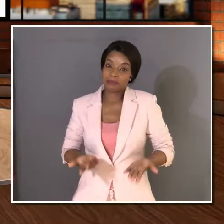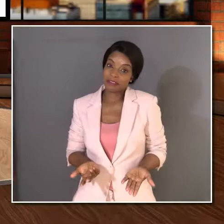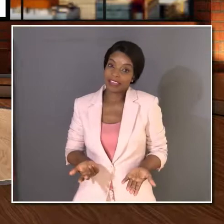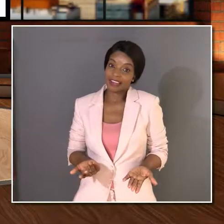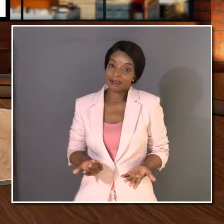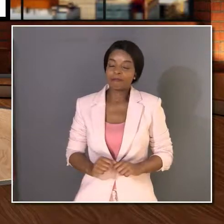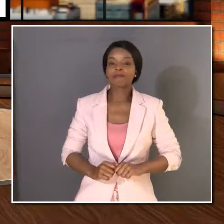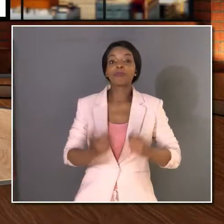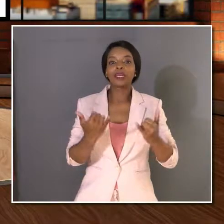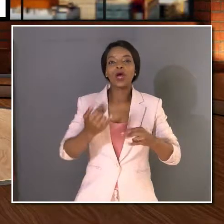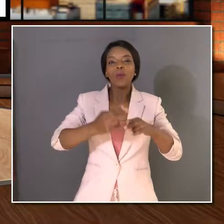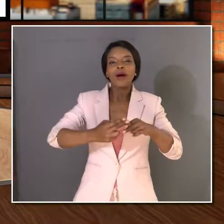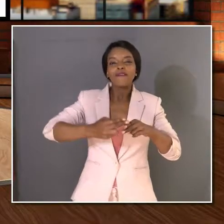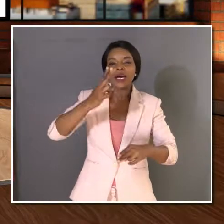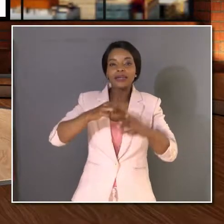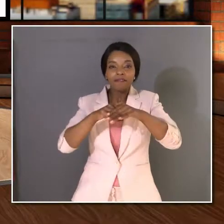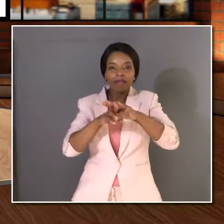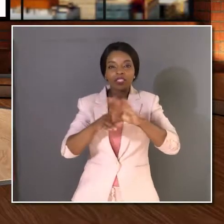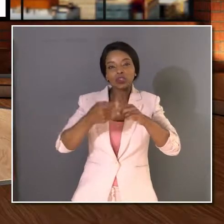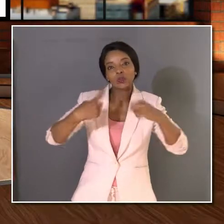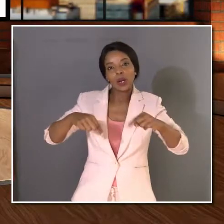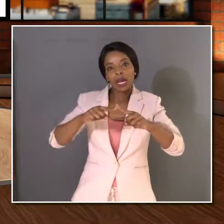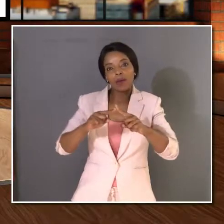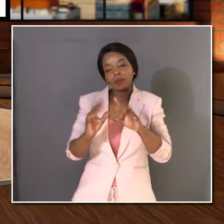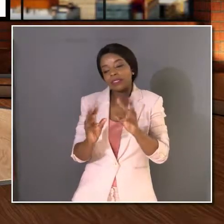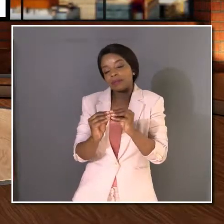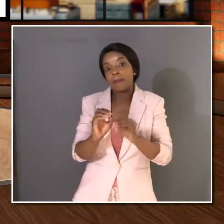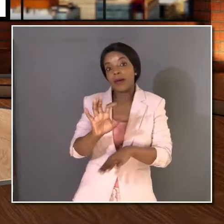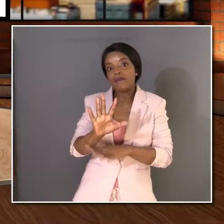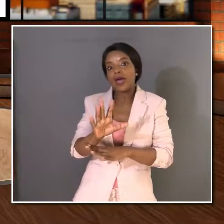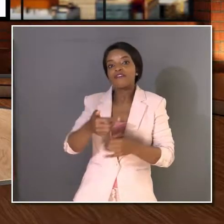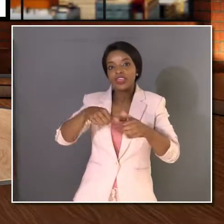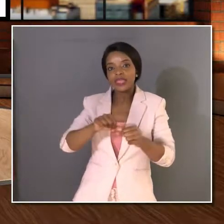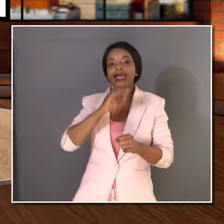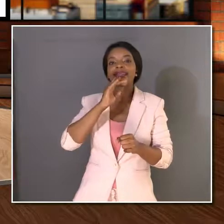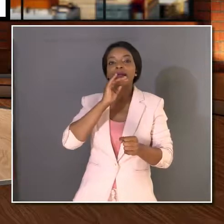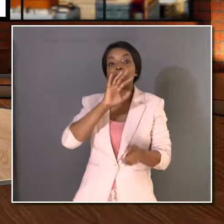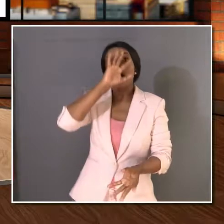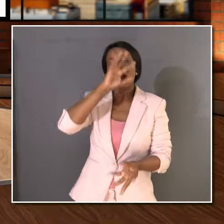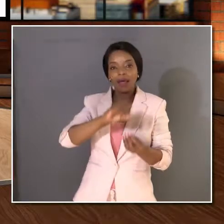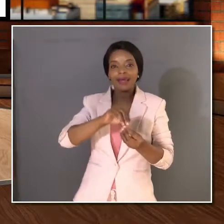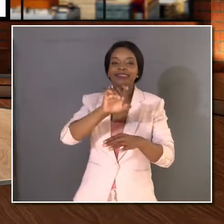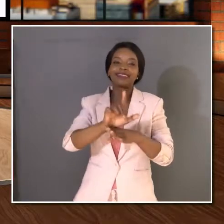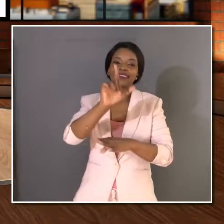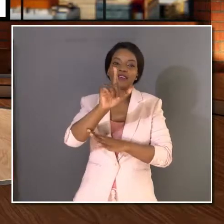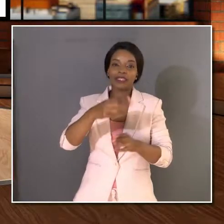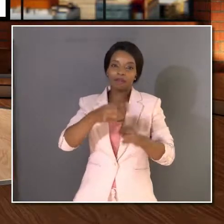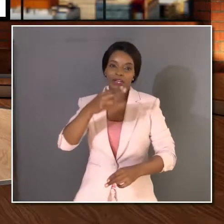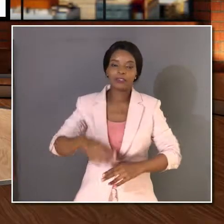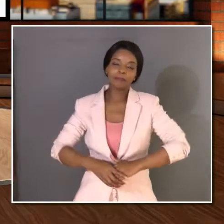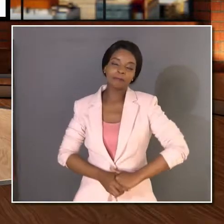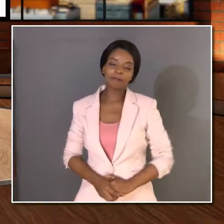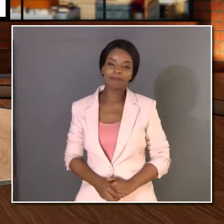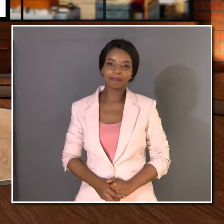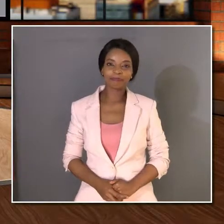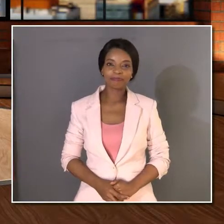final five videos making up our 17 different finalists for today's SAB Foundation Award. Let's have a